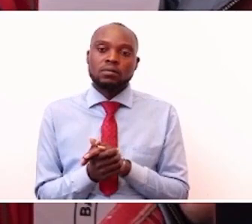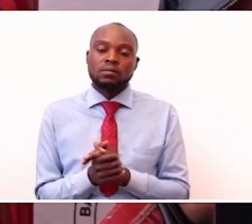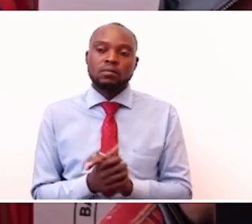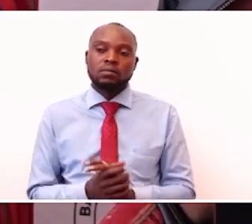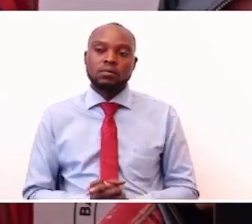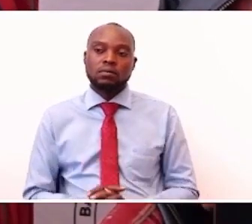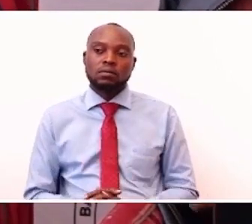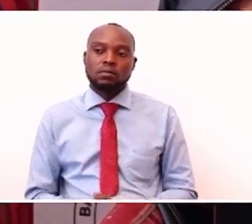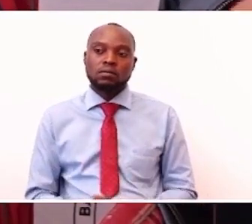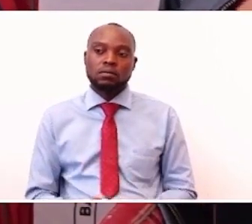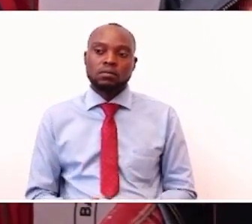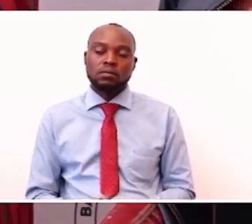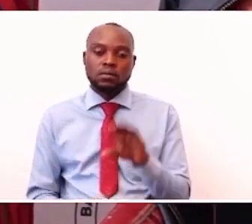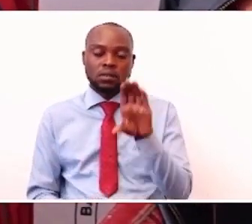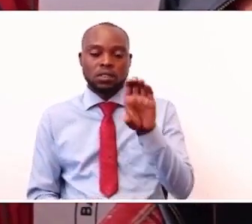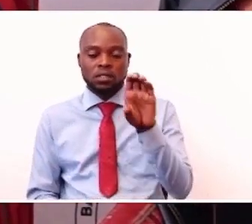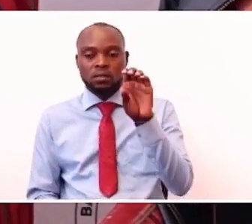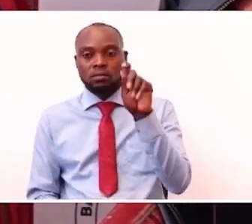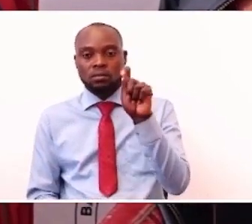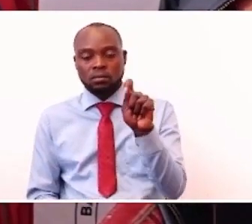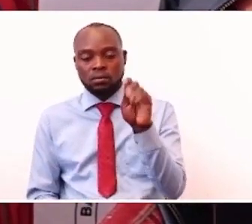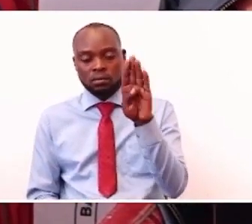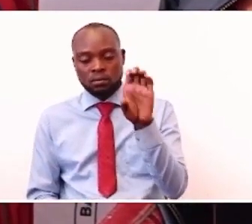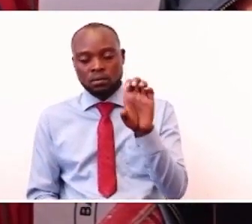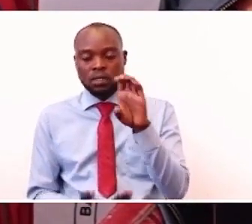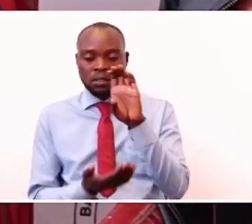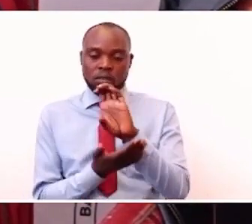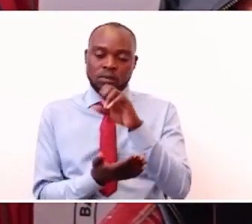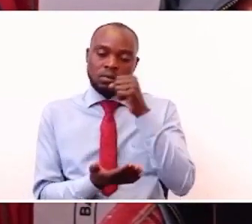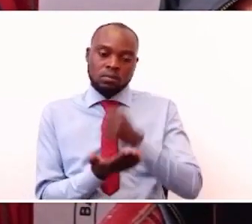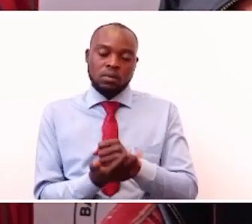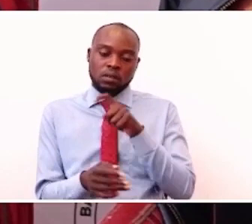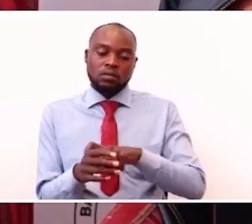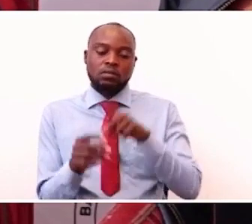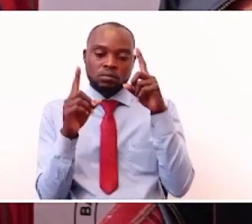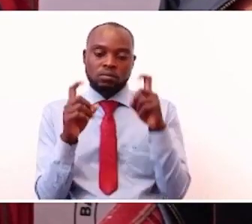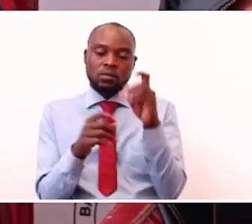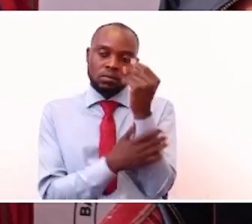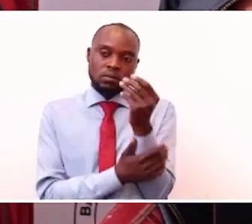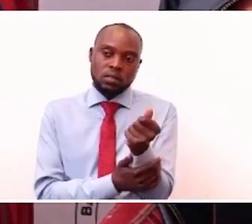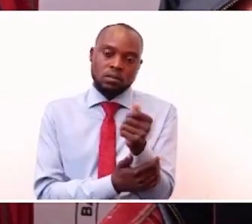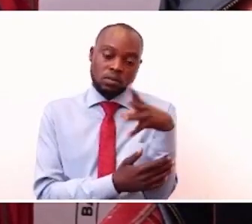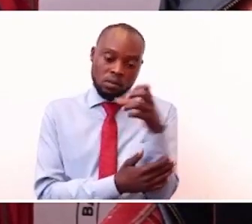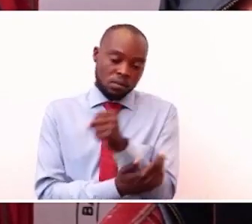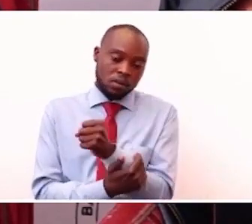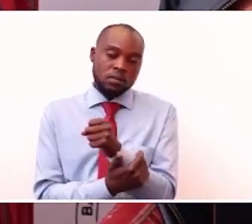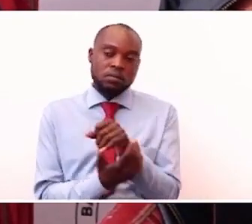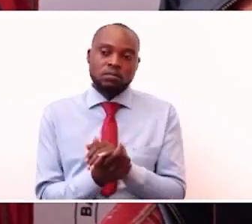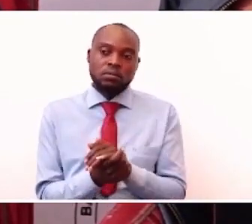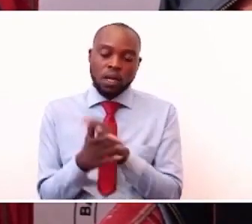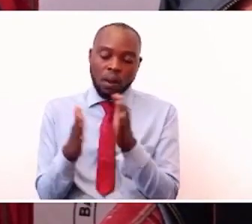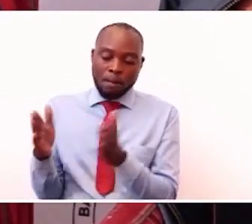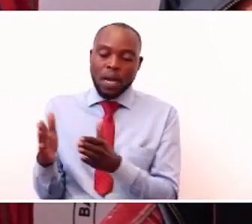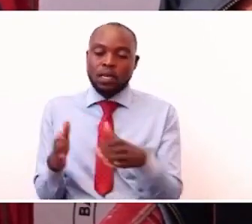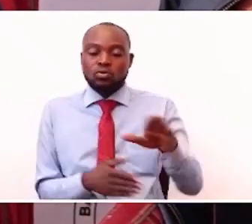the CBDC, the central bank digital currency, exist side by side